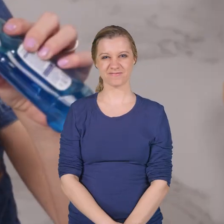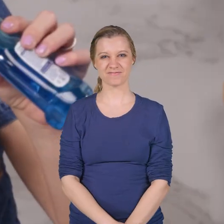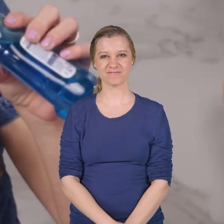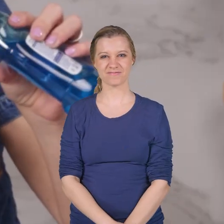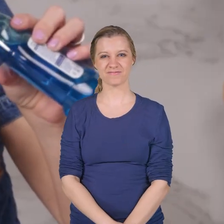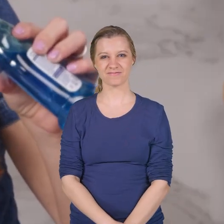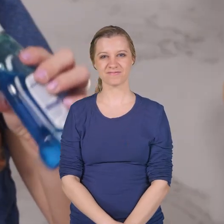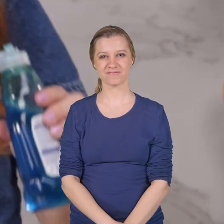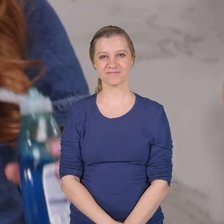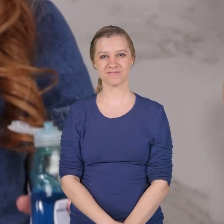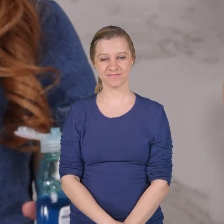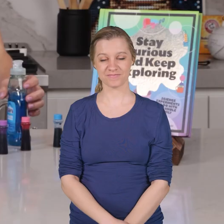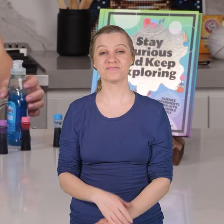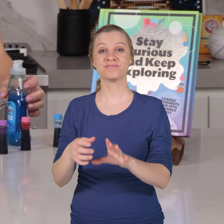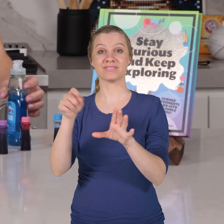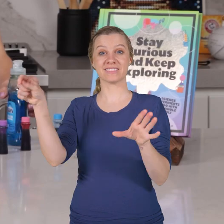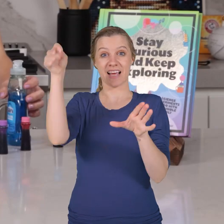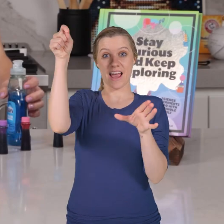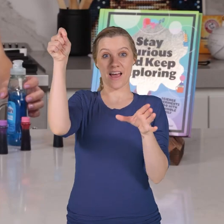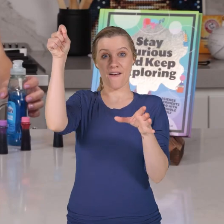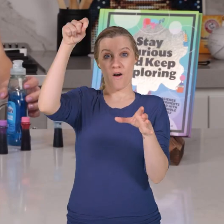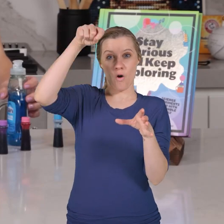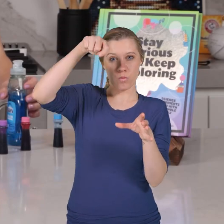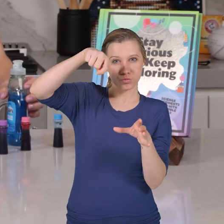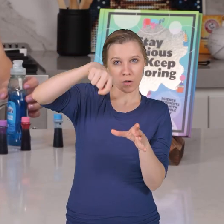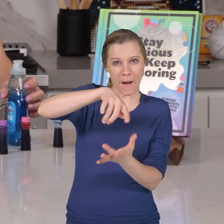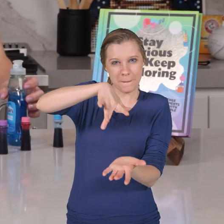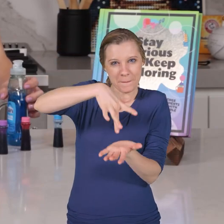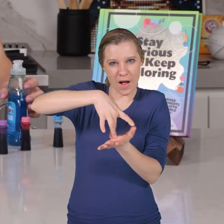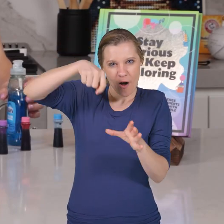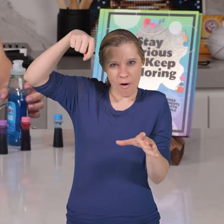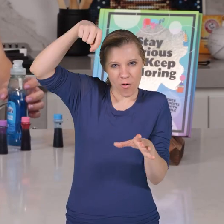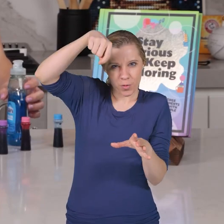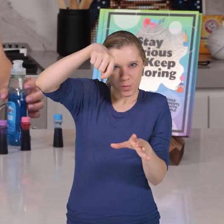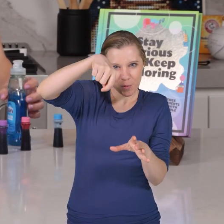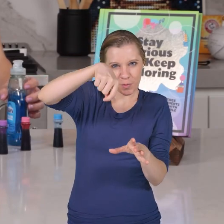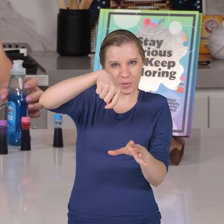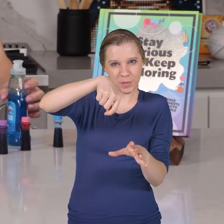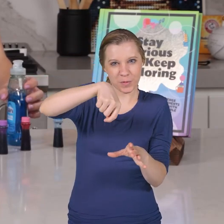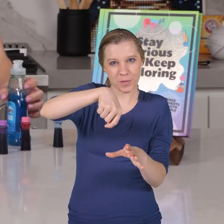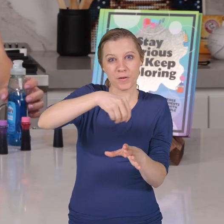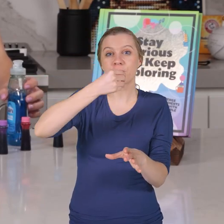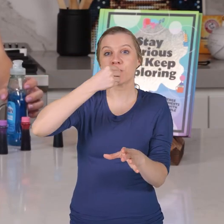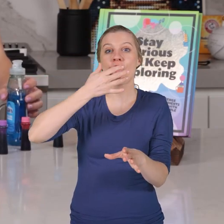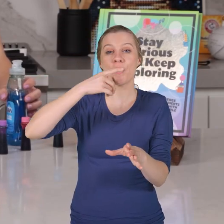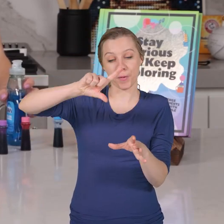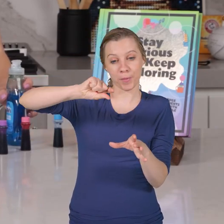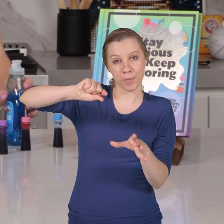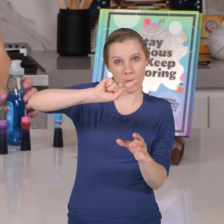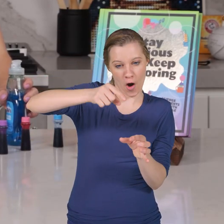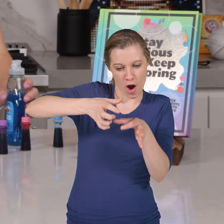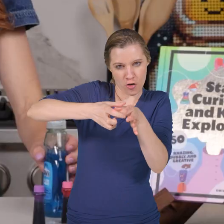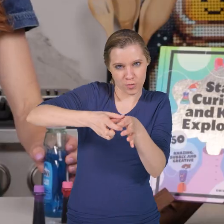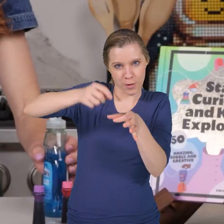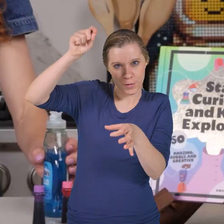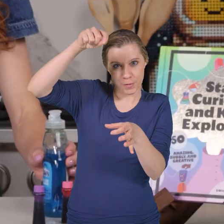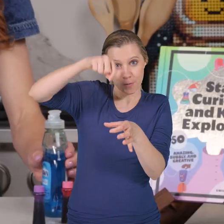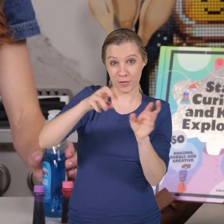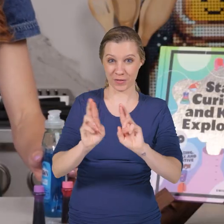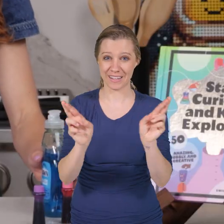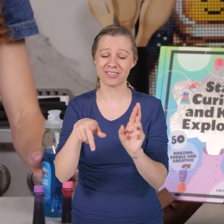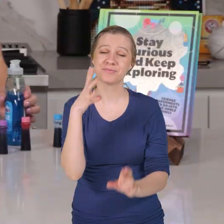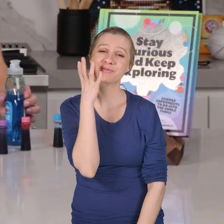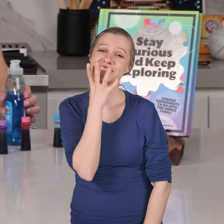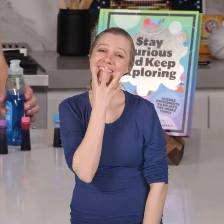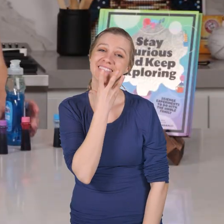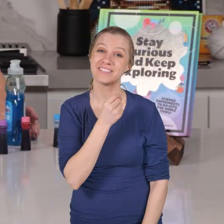like this. Now take your Q-tip and we are going to place it right in the center where all of our food coloring is. You ready? This one is